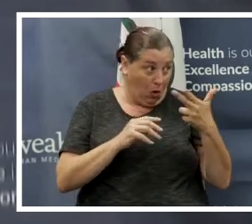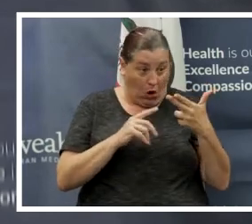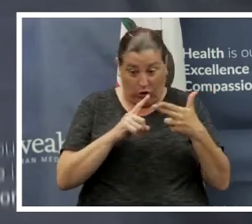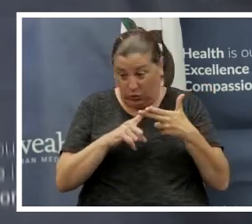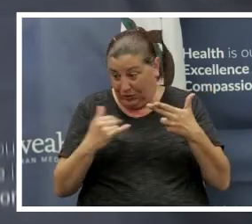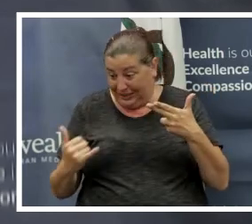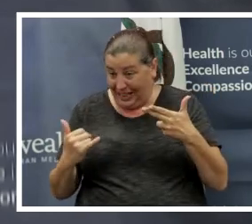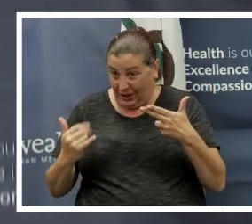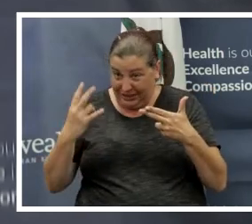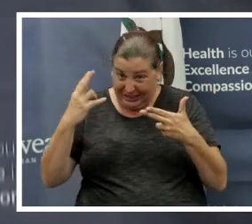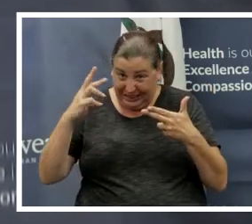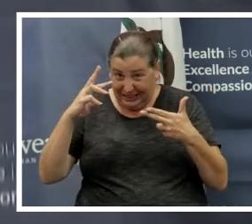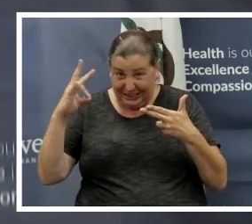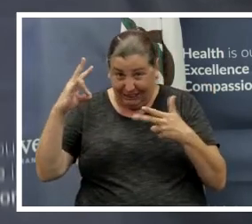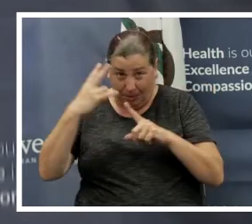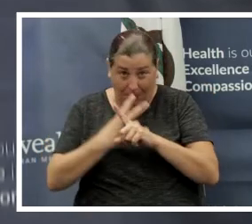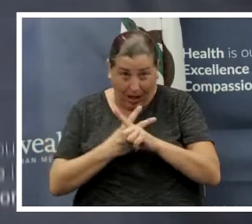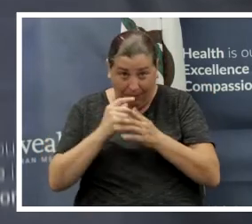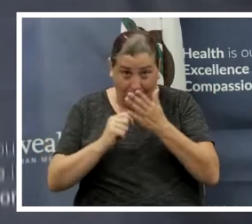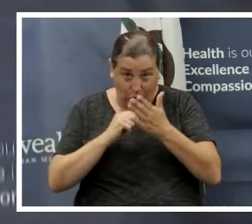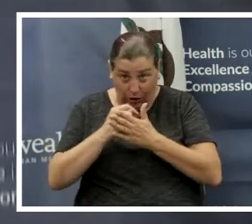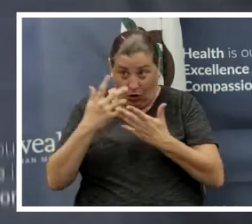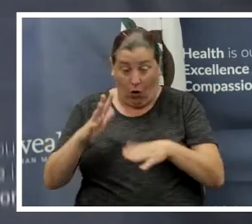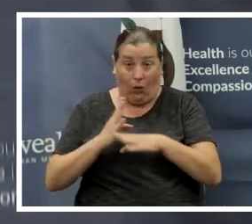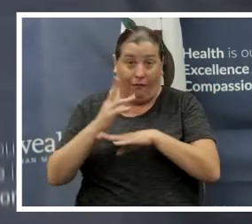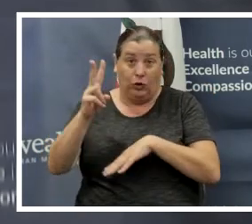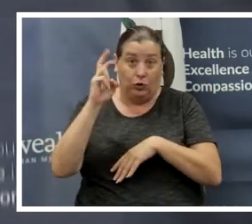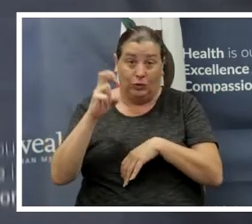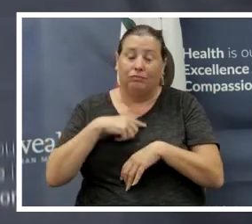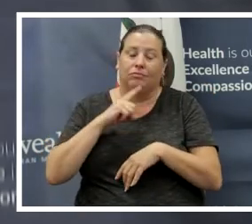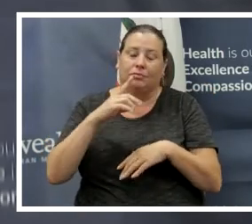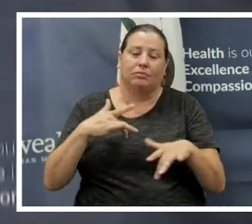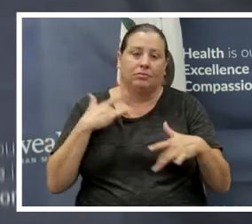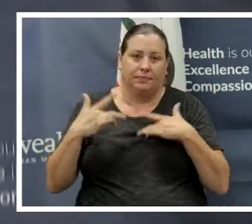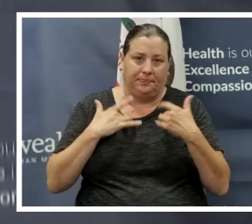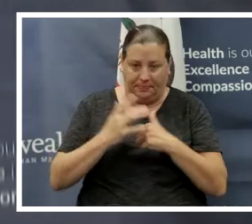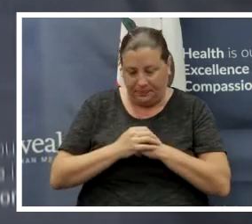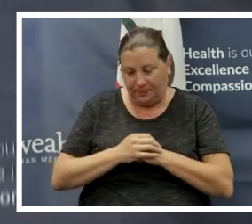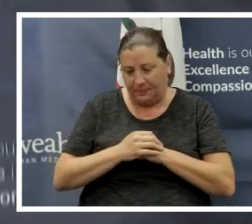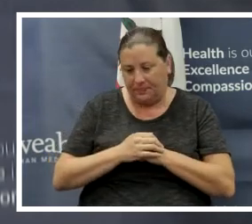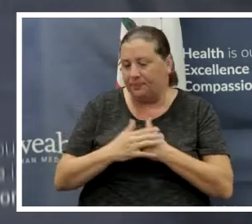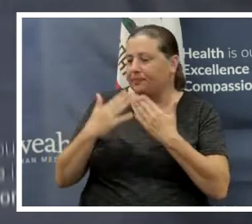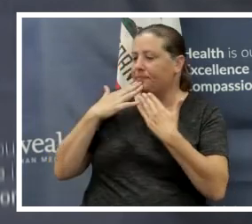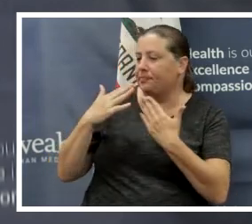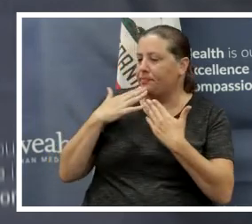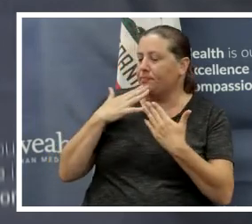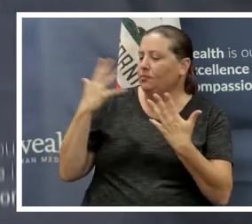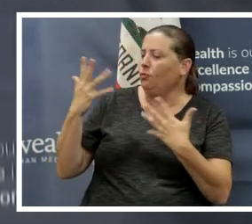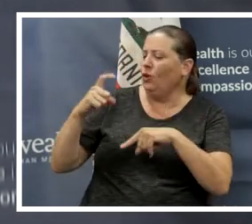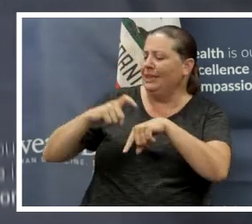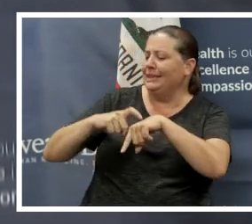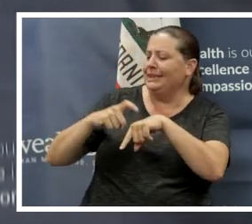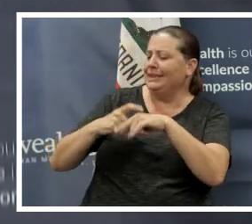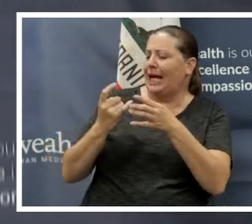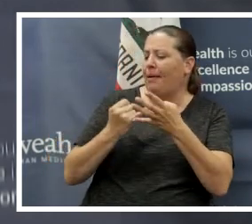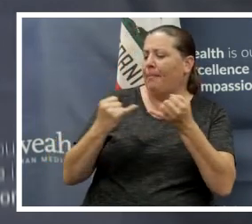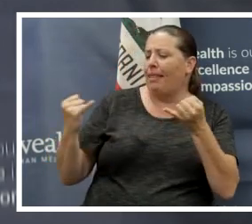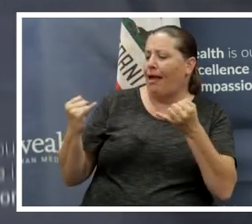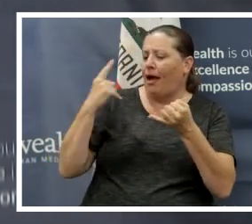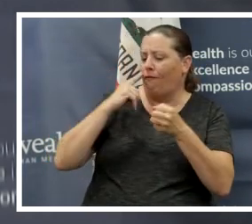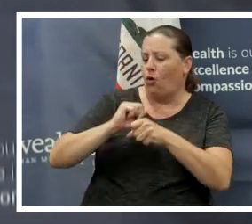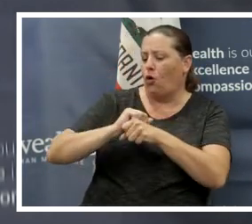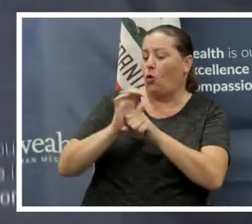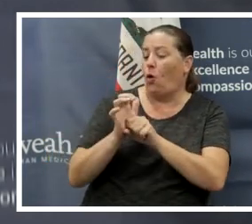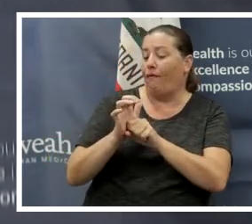month period, we're really excited about that. Okay, thank you. What is the timeline for a COVID-19 vaccine to reach